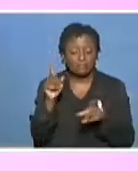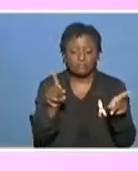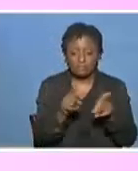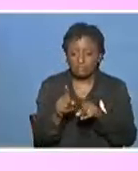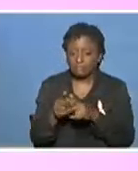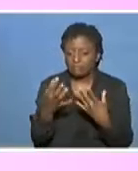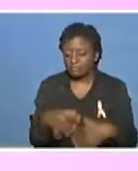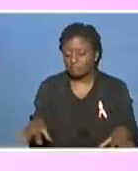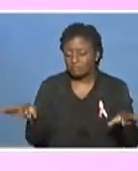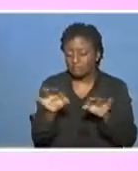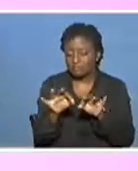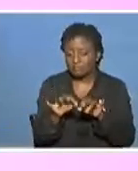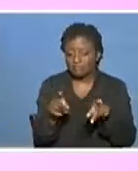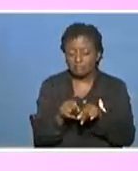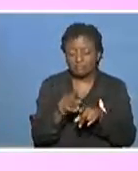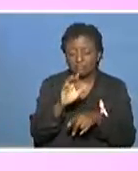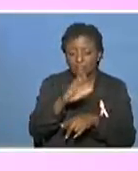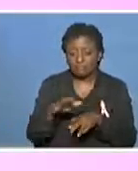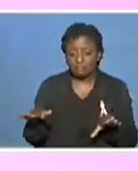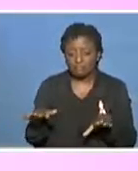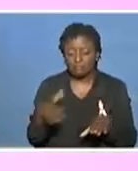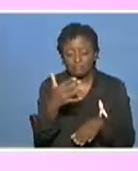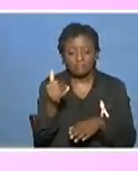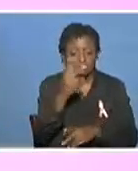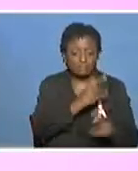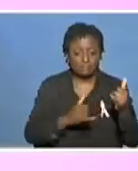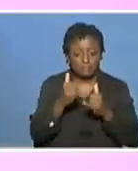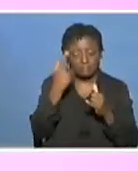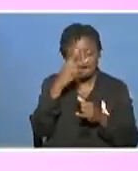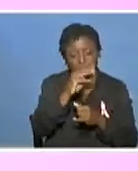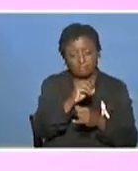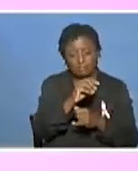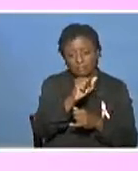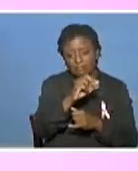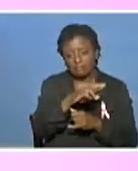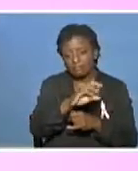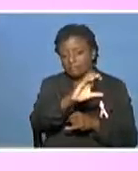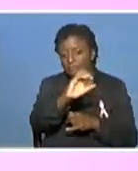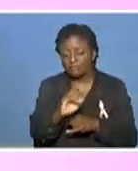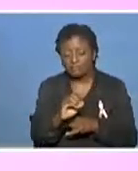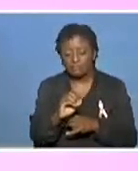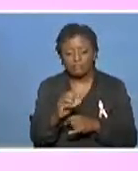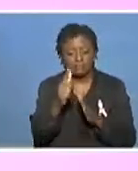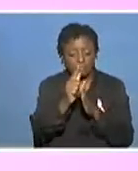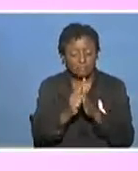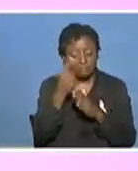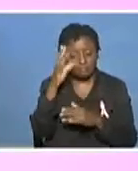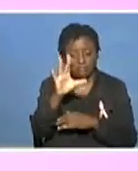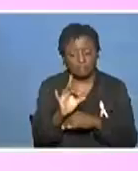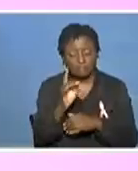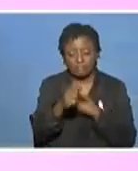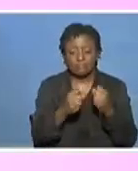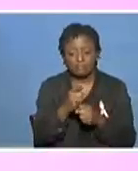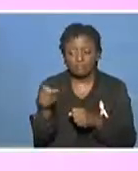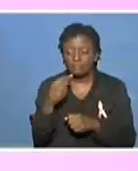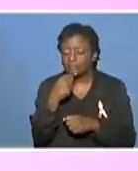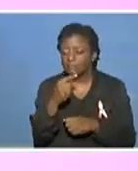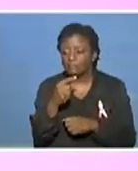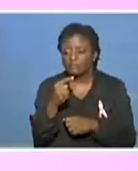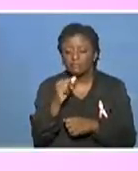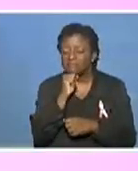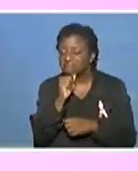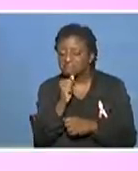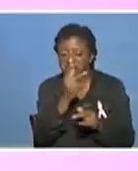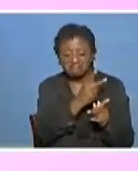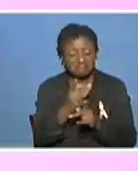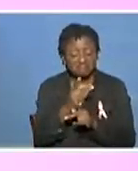says they have been fighting for Marco's law for 8 years, charging that she does not care what the government says, but what it does. When